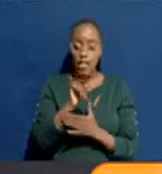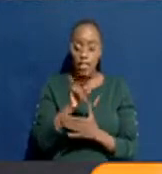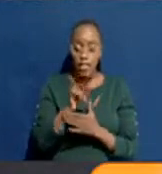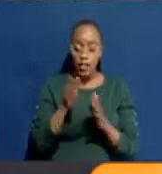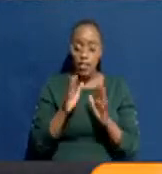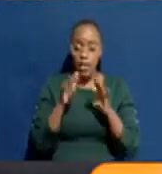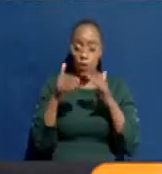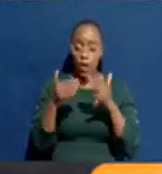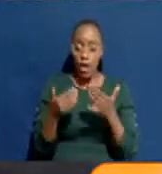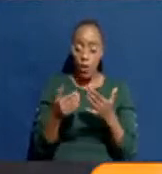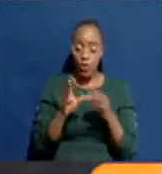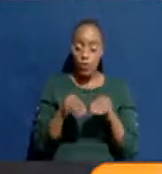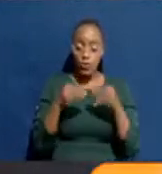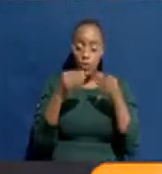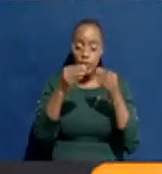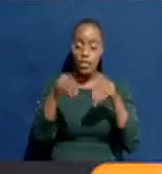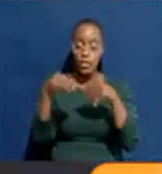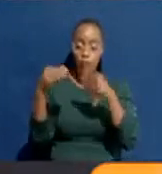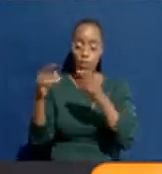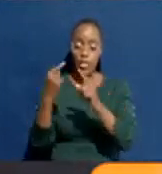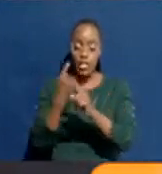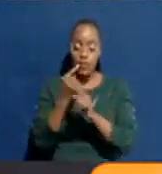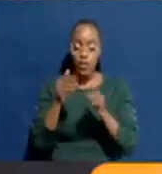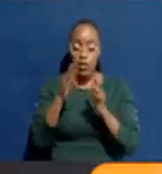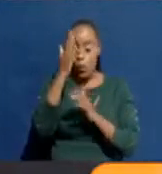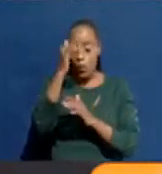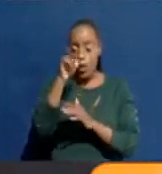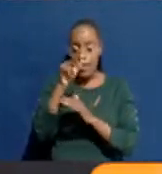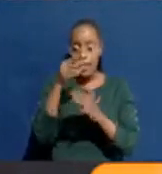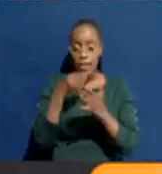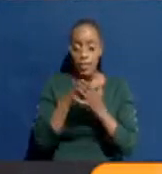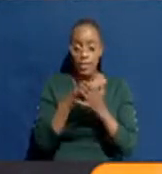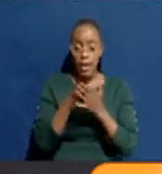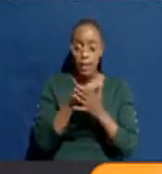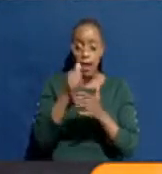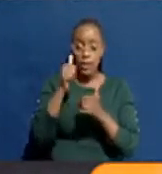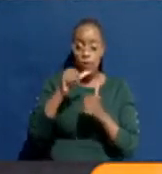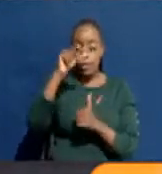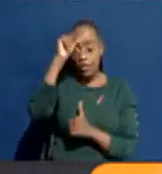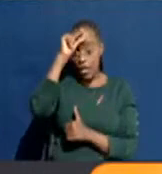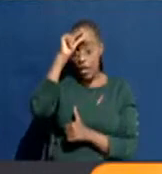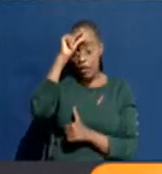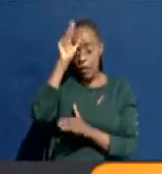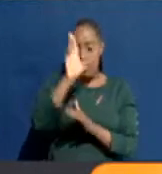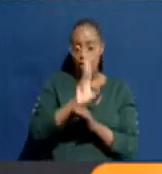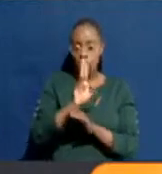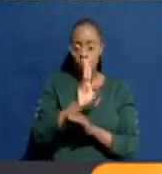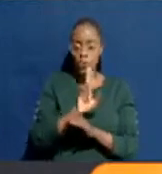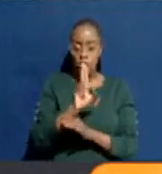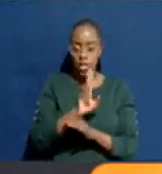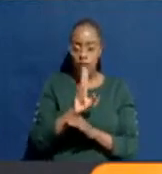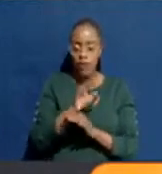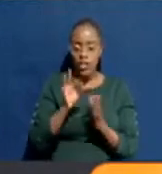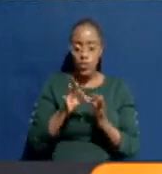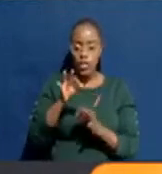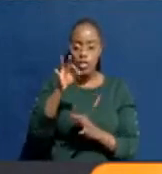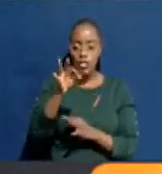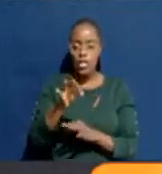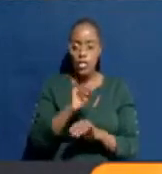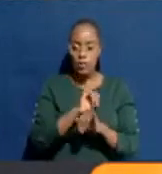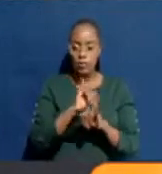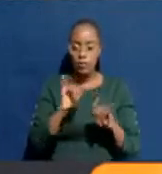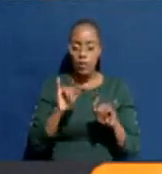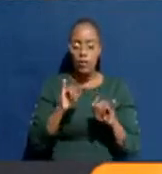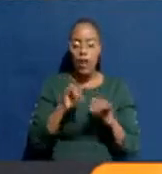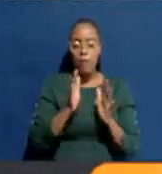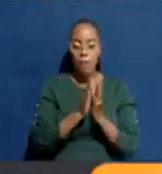of redistribution, because it is that money that the government actually uses to extend pure